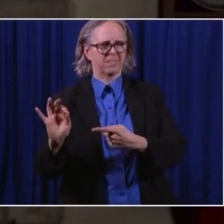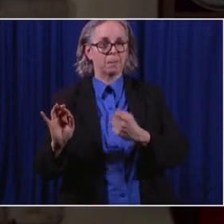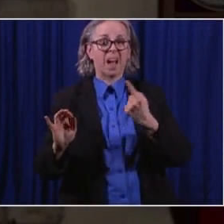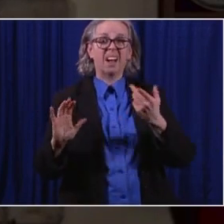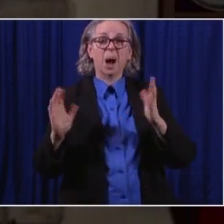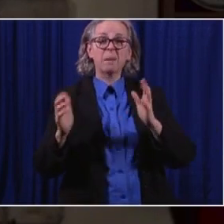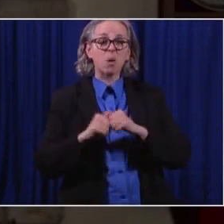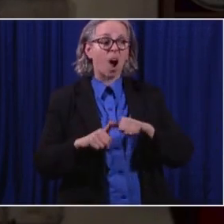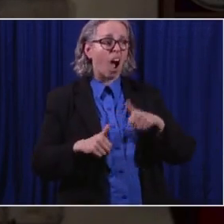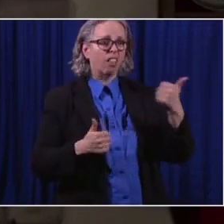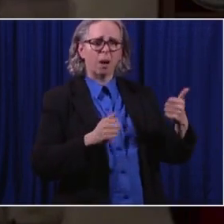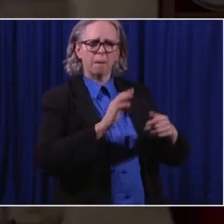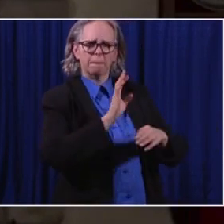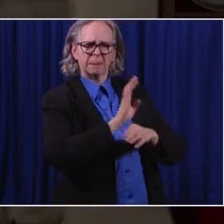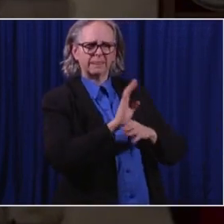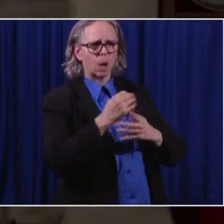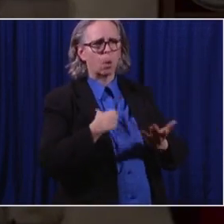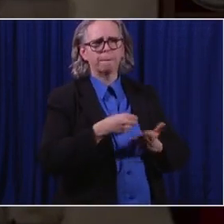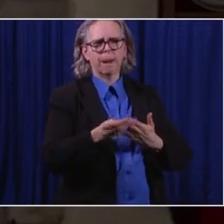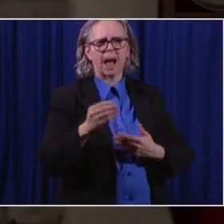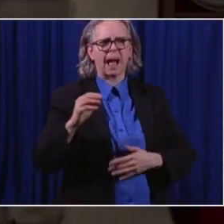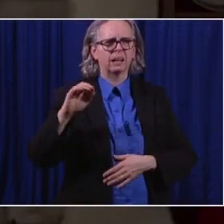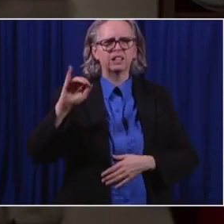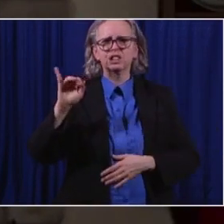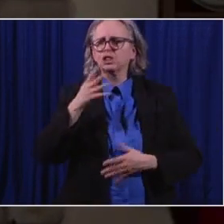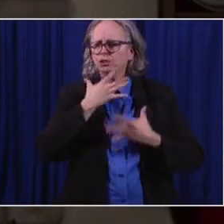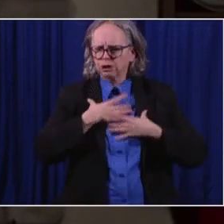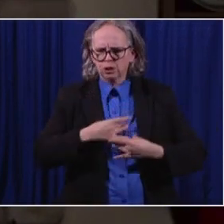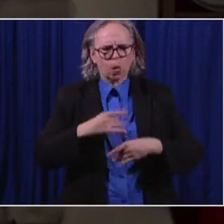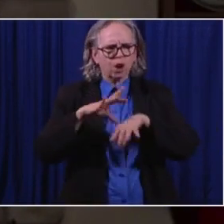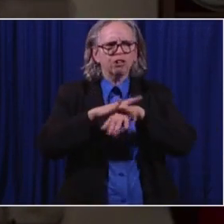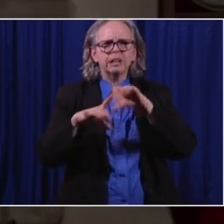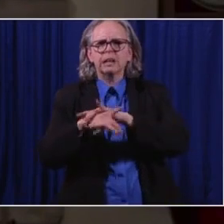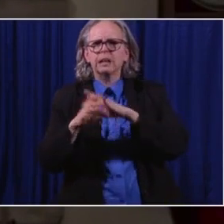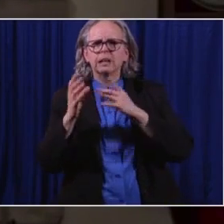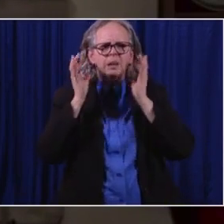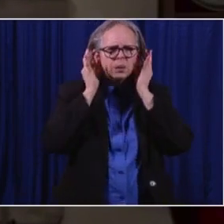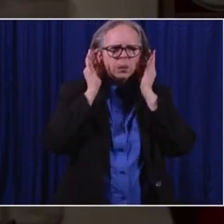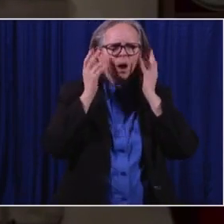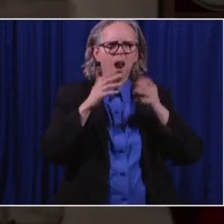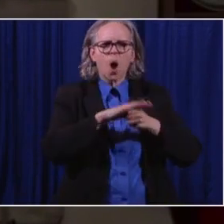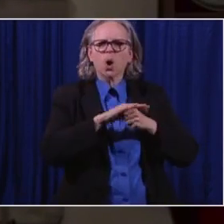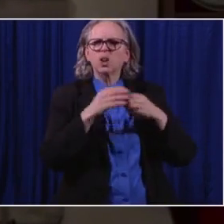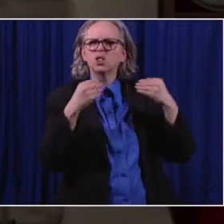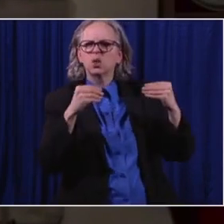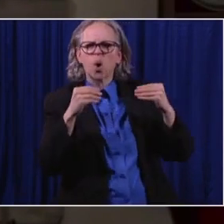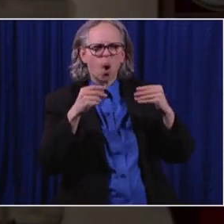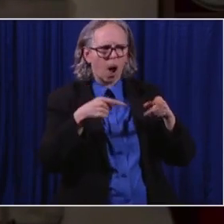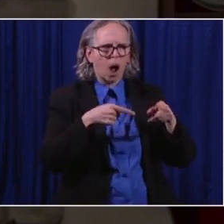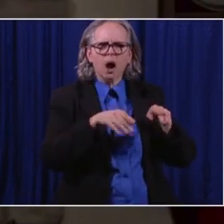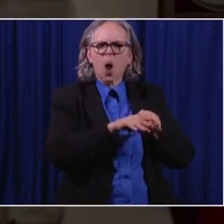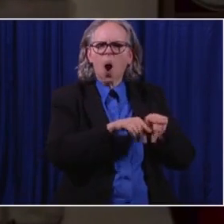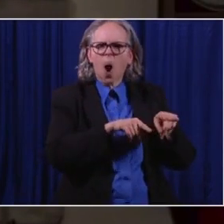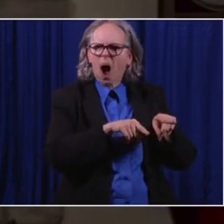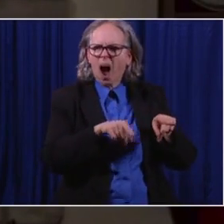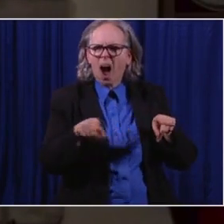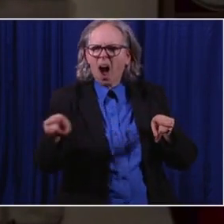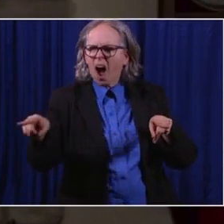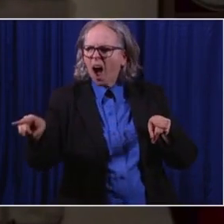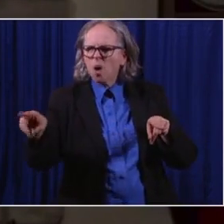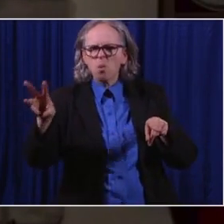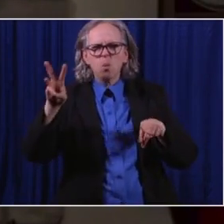jewelry and the local jewelry was closed. But Walmart was open because they were selling groceries. And, so